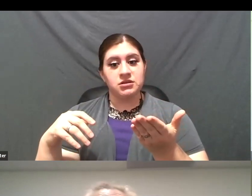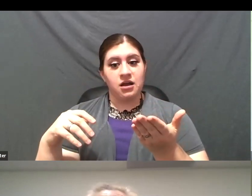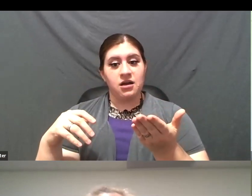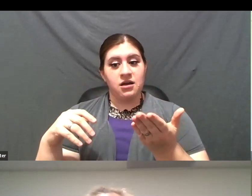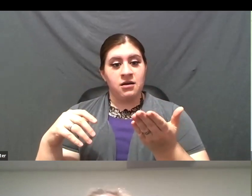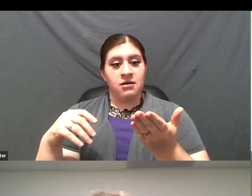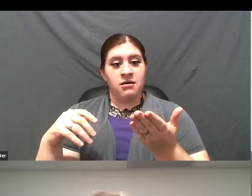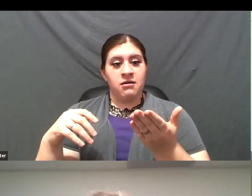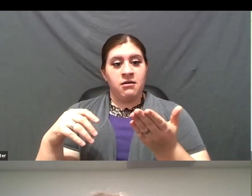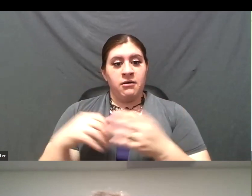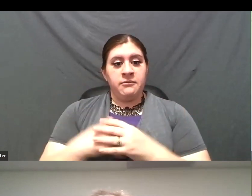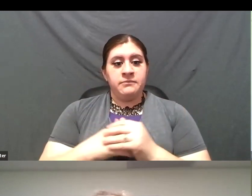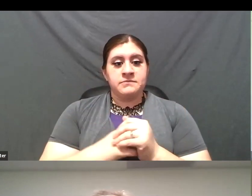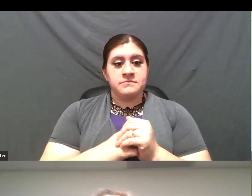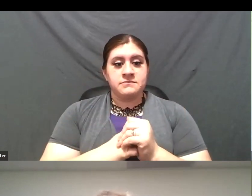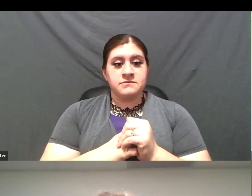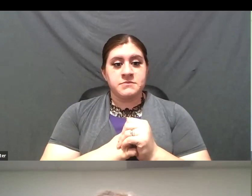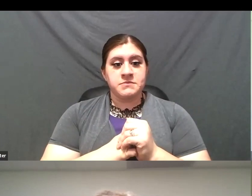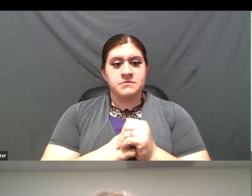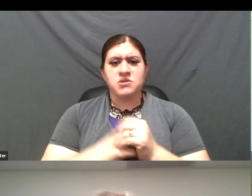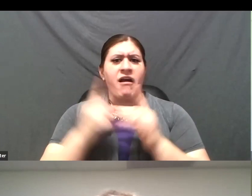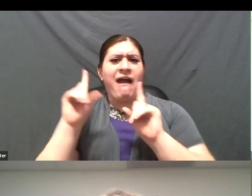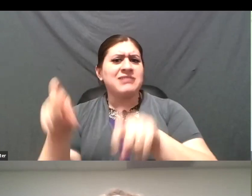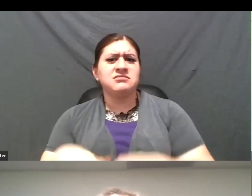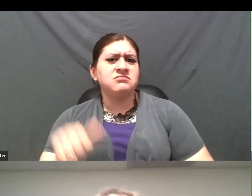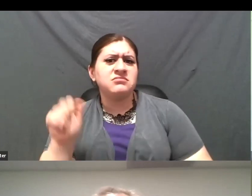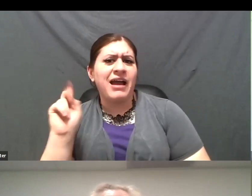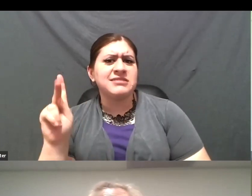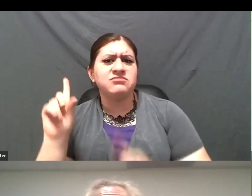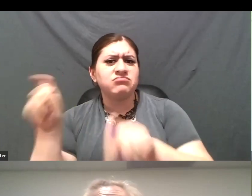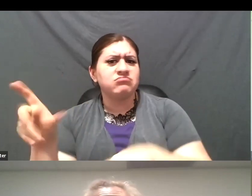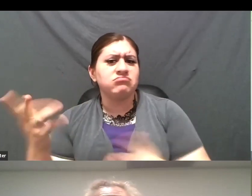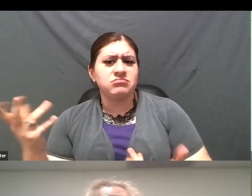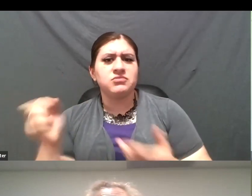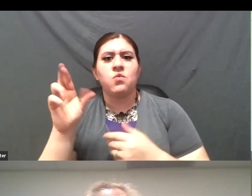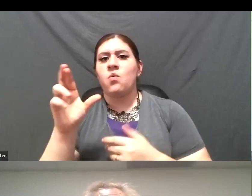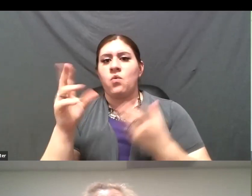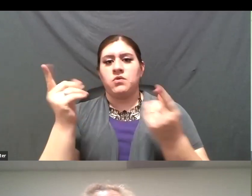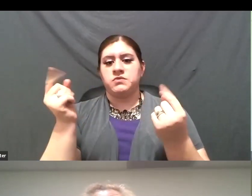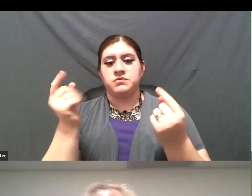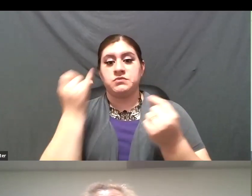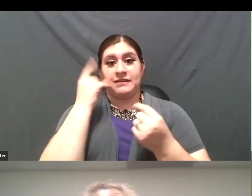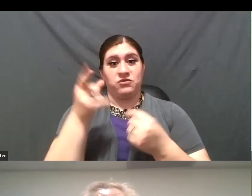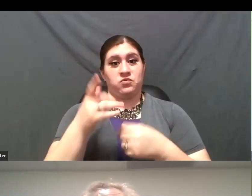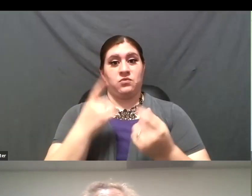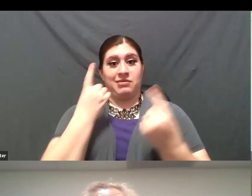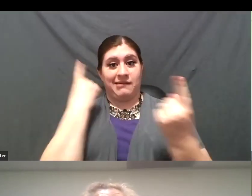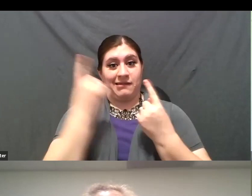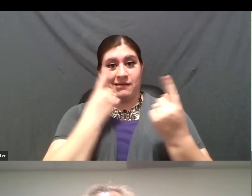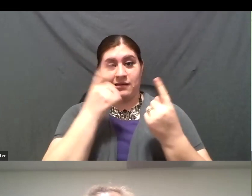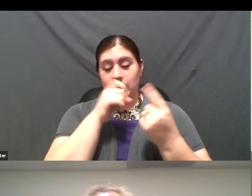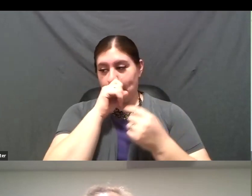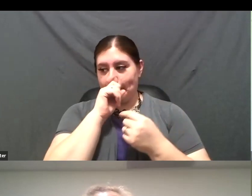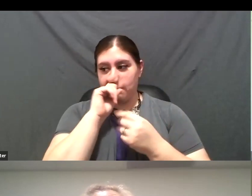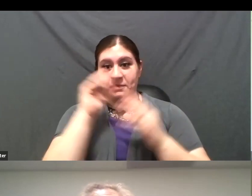Just go ask. Go you talk to have a to ask. professor. That's one thing. Yeah. Maybe it works like this. If you feel that an instructor